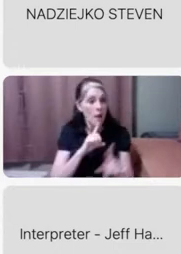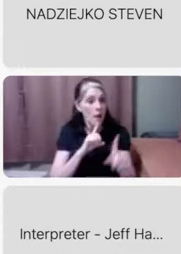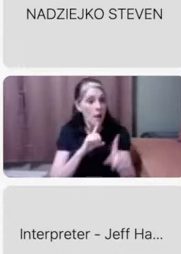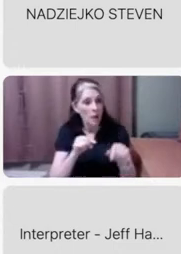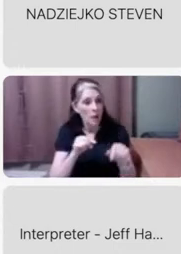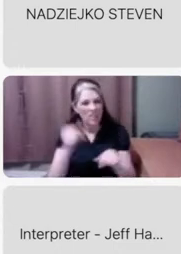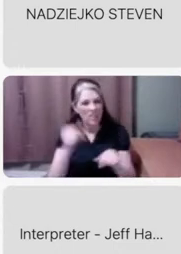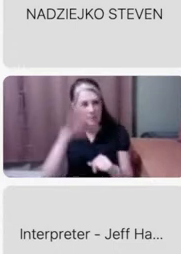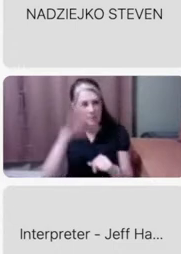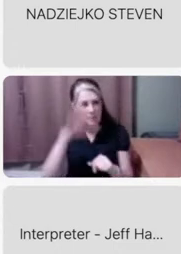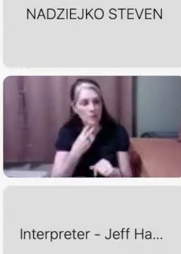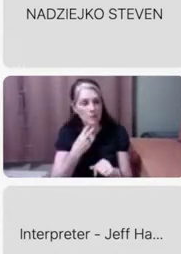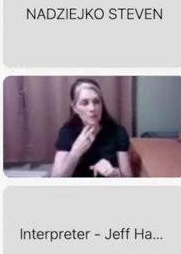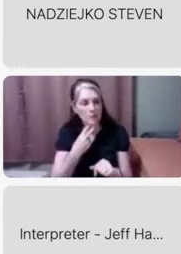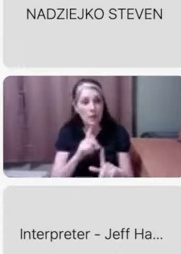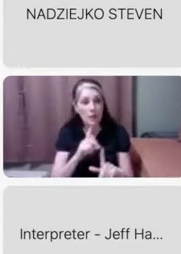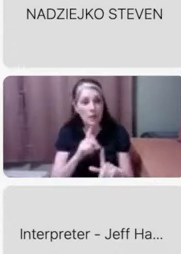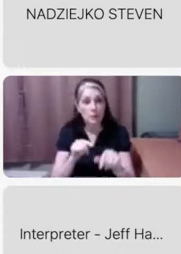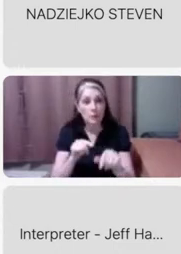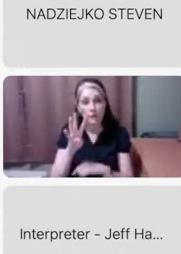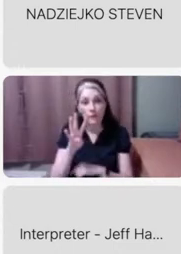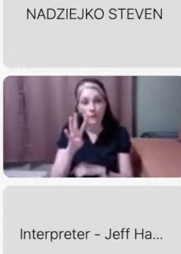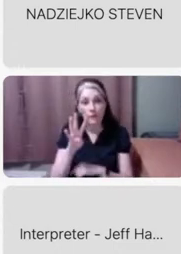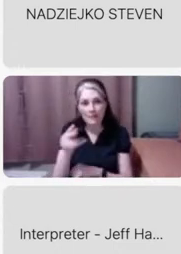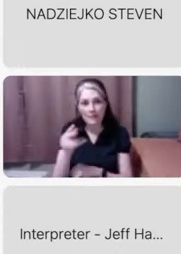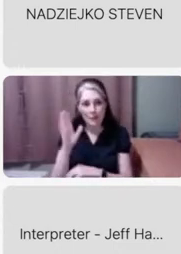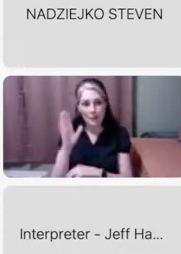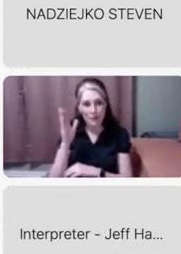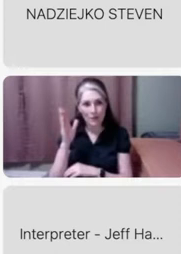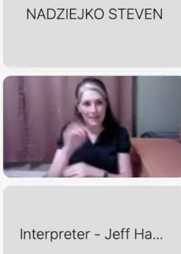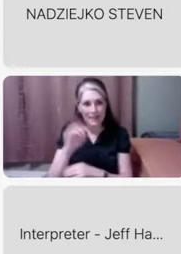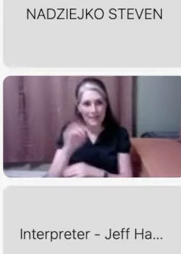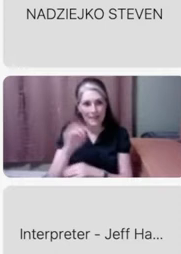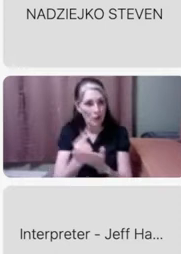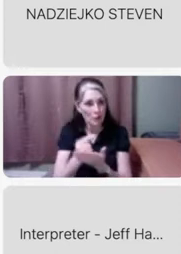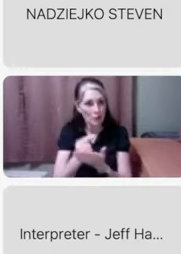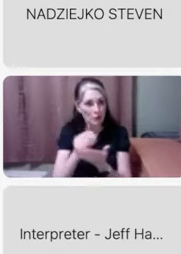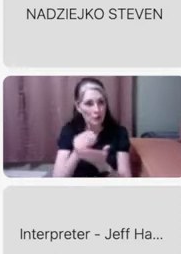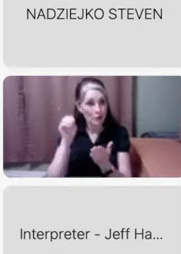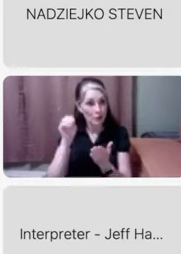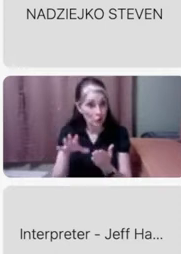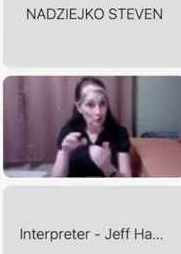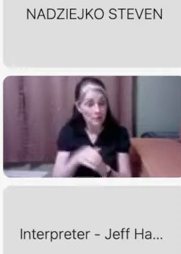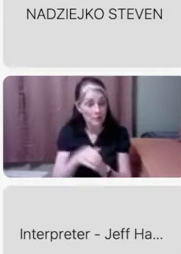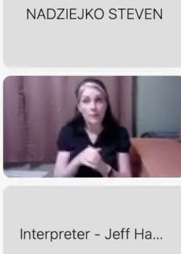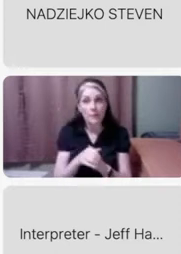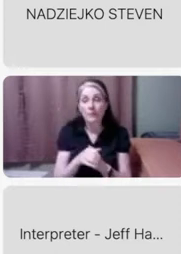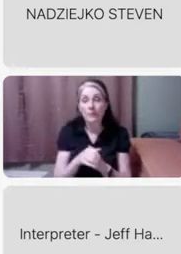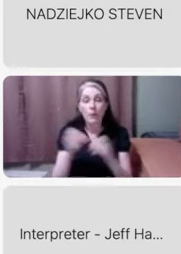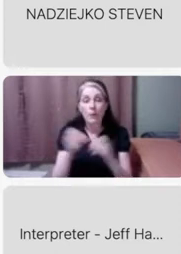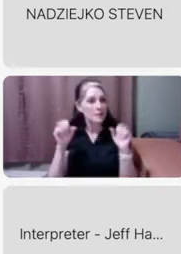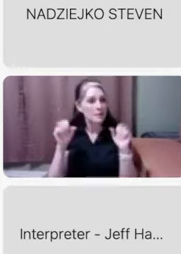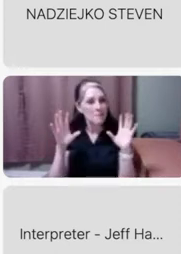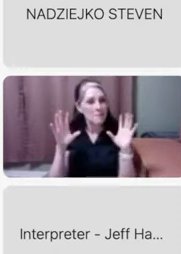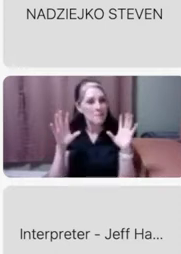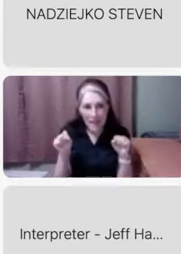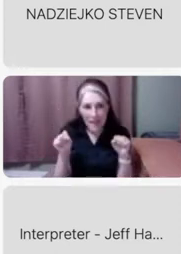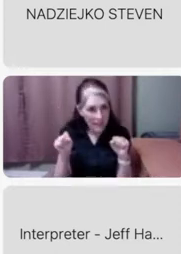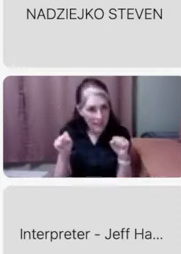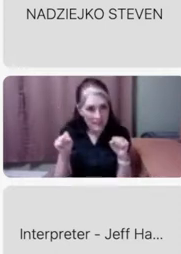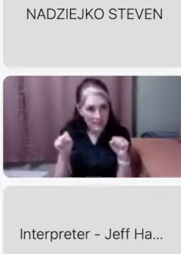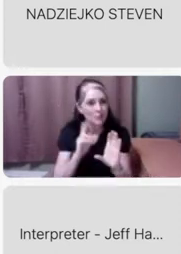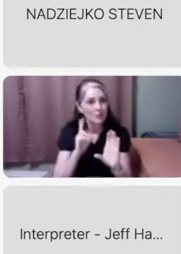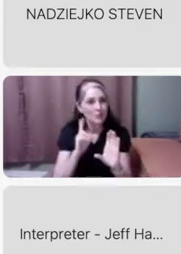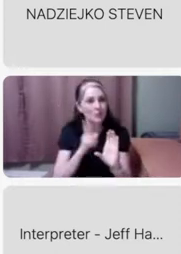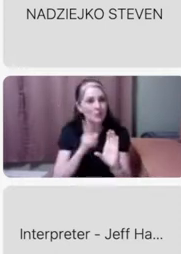presentation in the ceremony in the graduation for the students and it was amazing to participate i know we